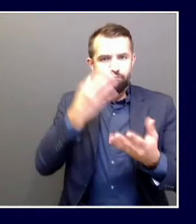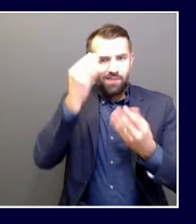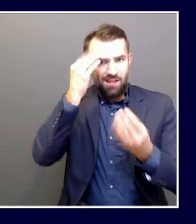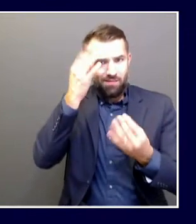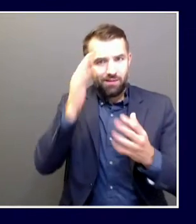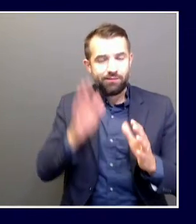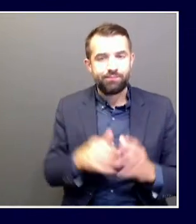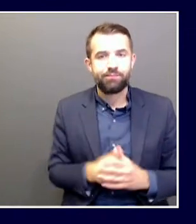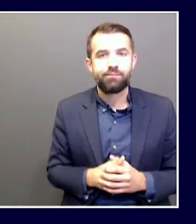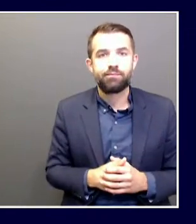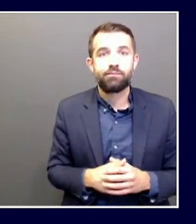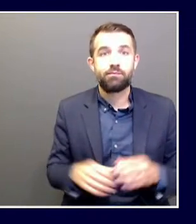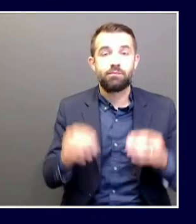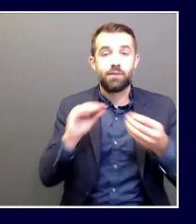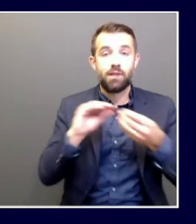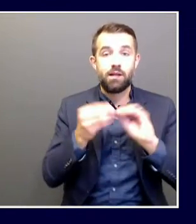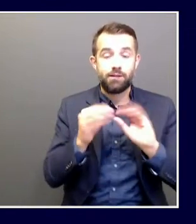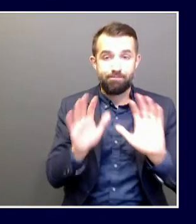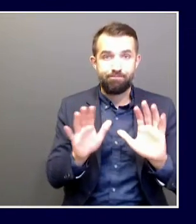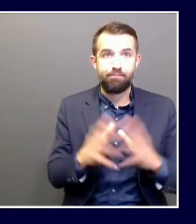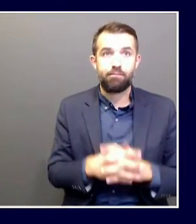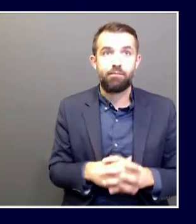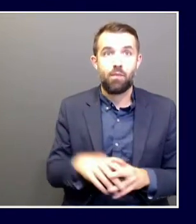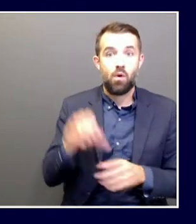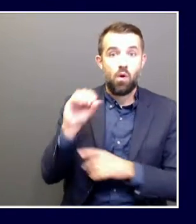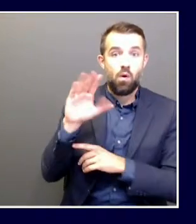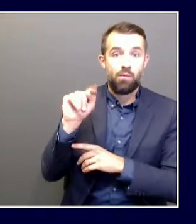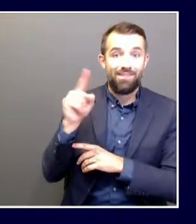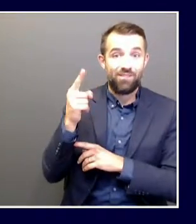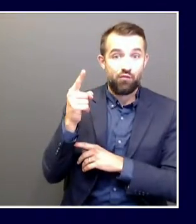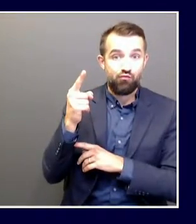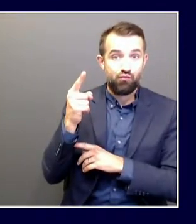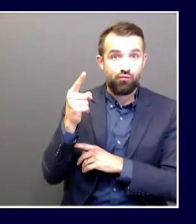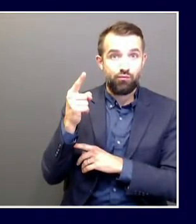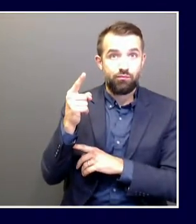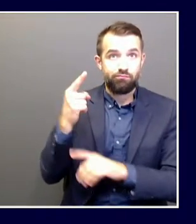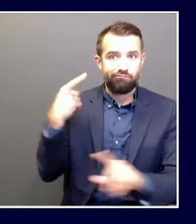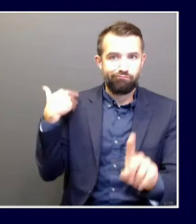first. As of October 1st, we've had about